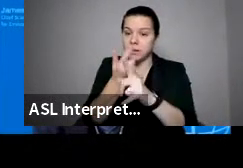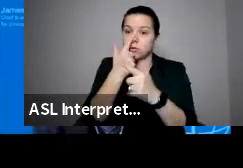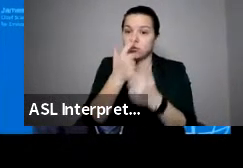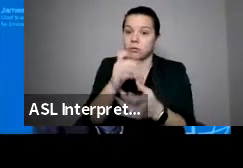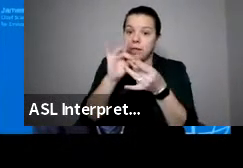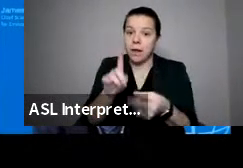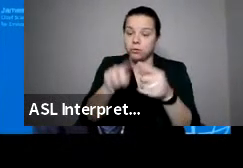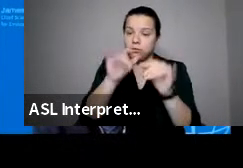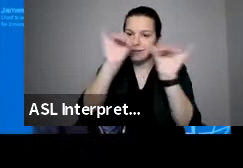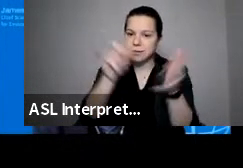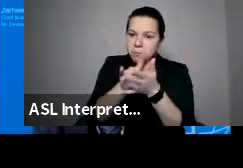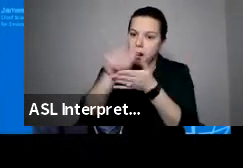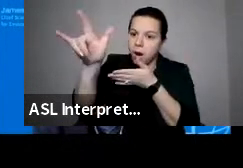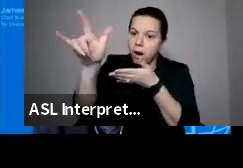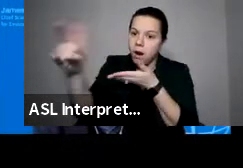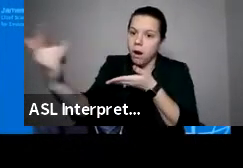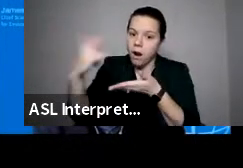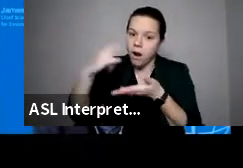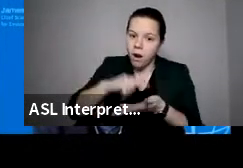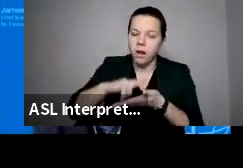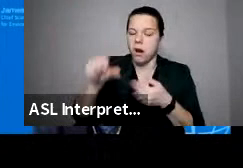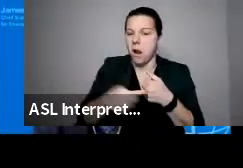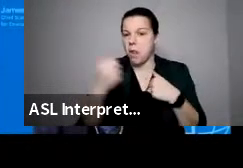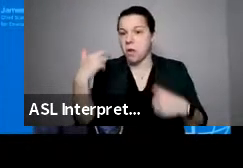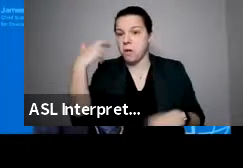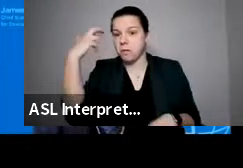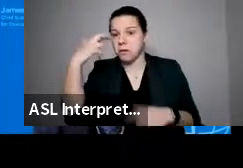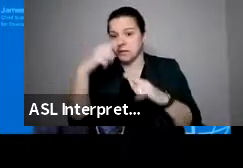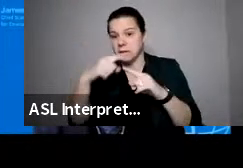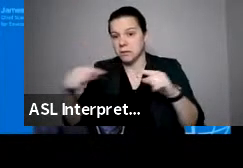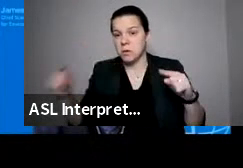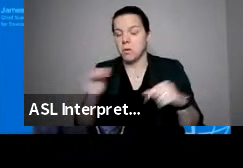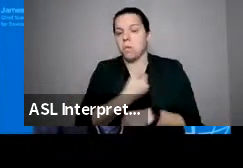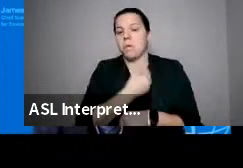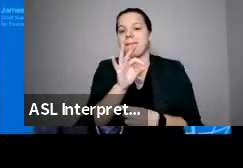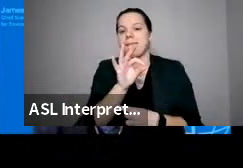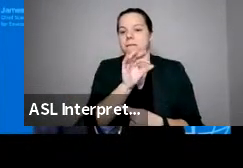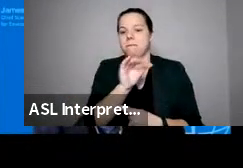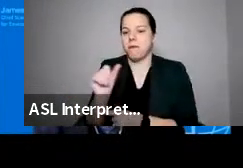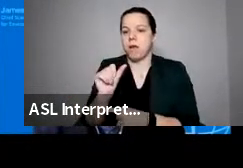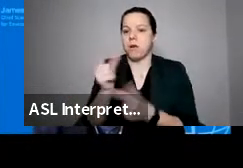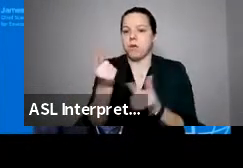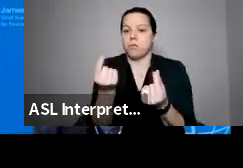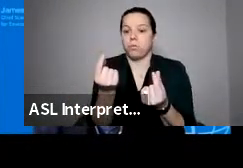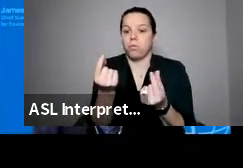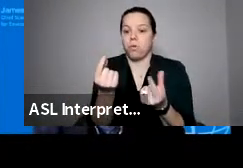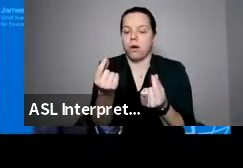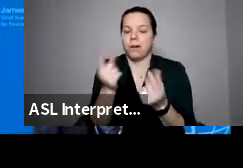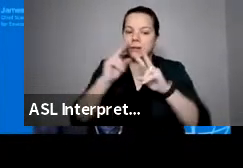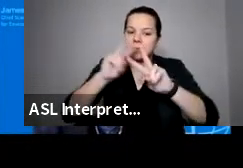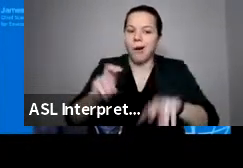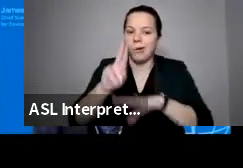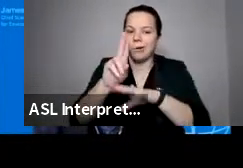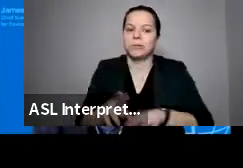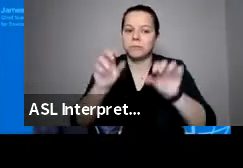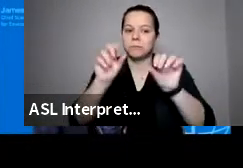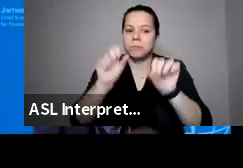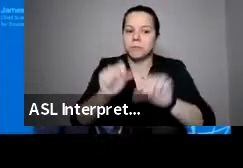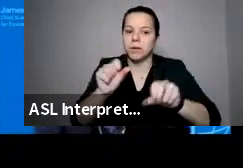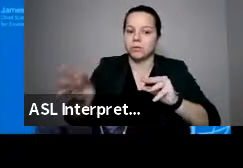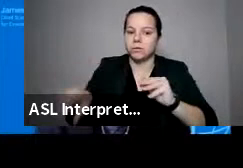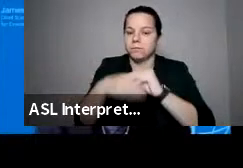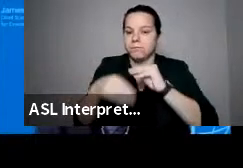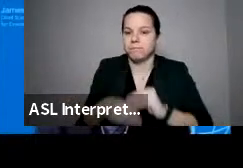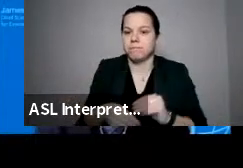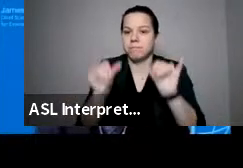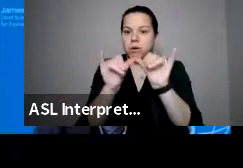track dispersion, among other reasons, we in the FAA are working to assess the use of potential supplemental metrics.